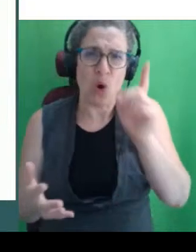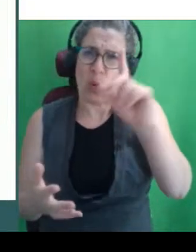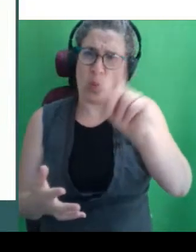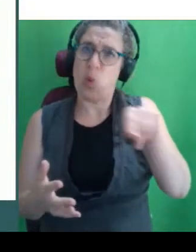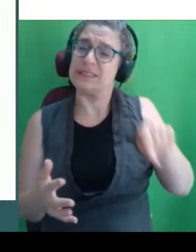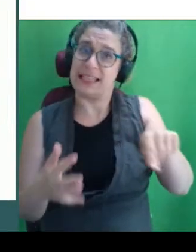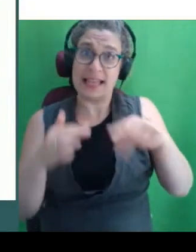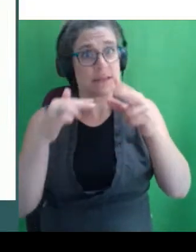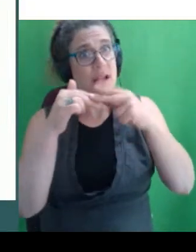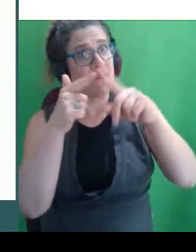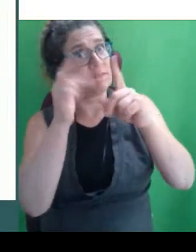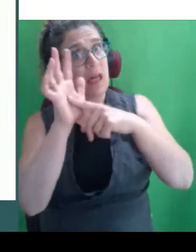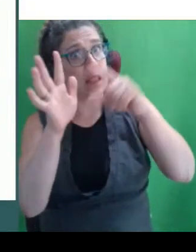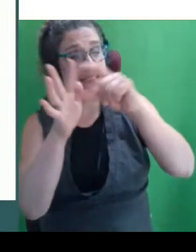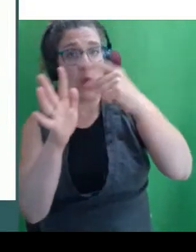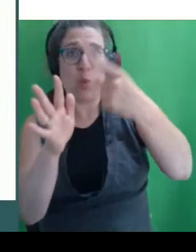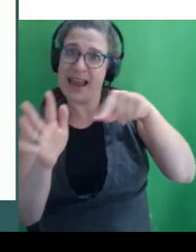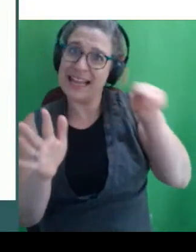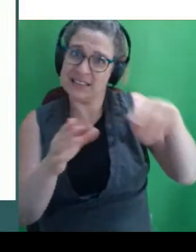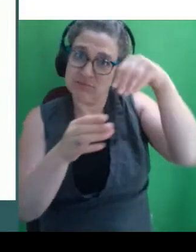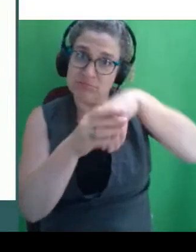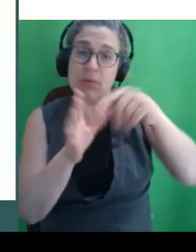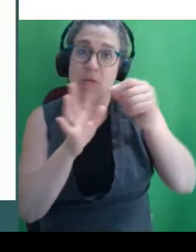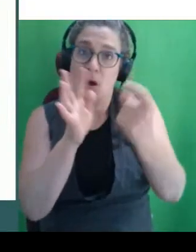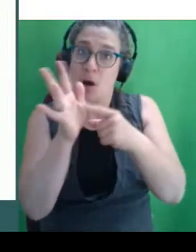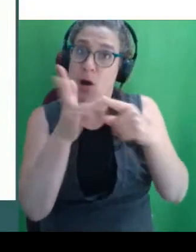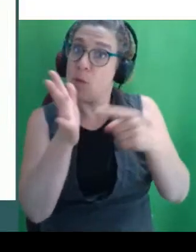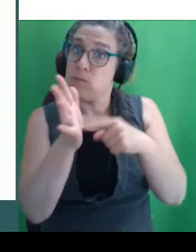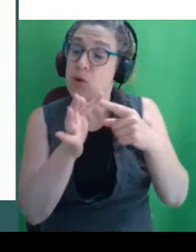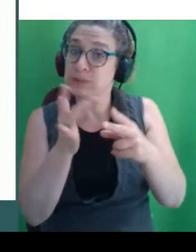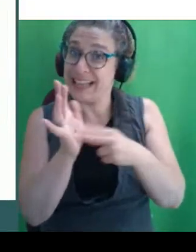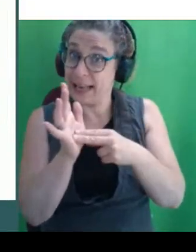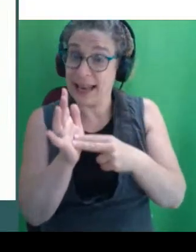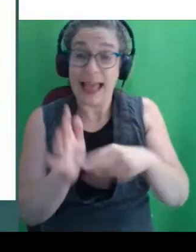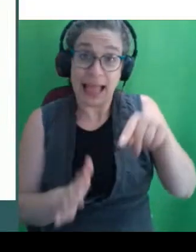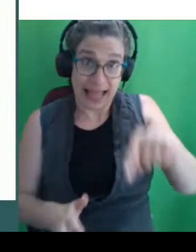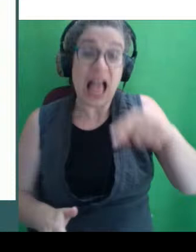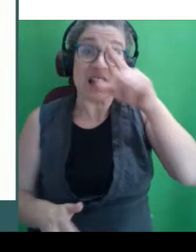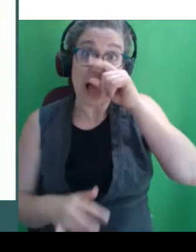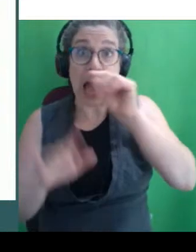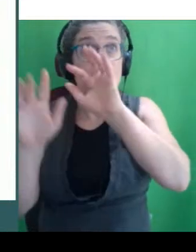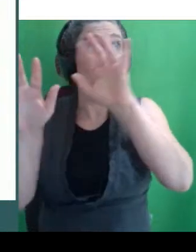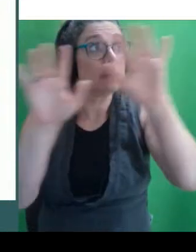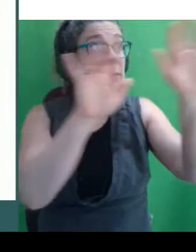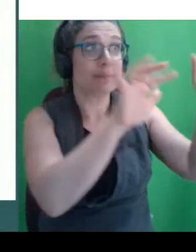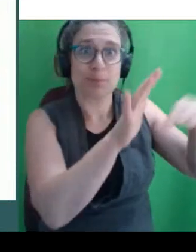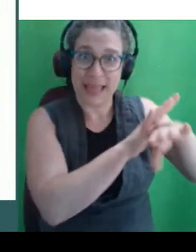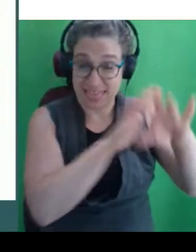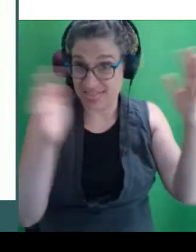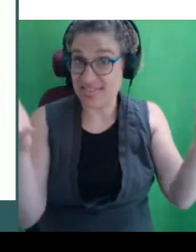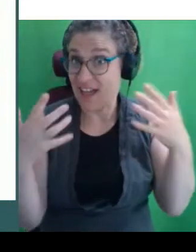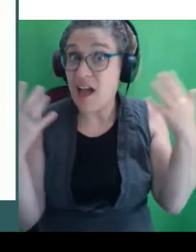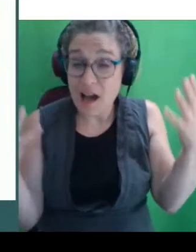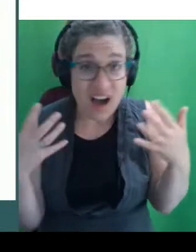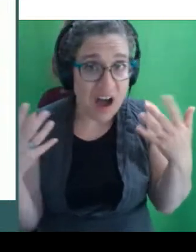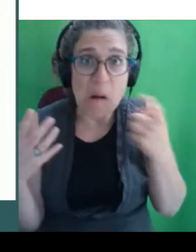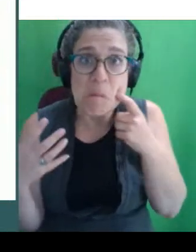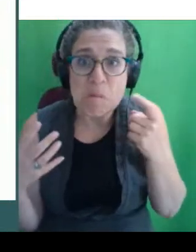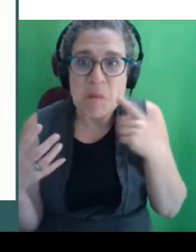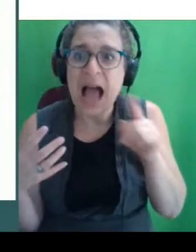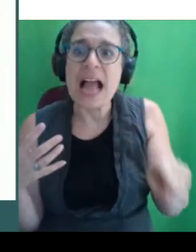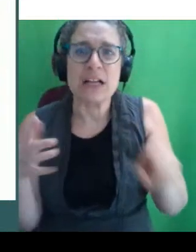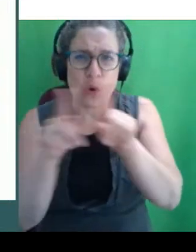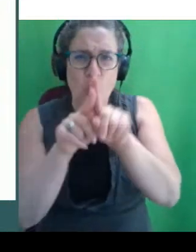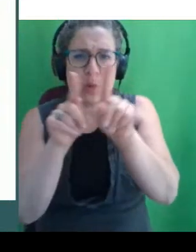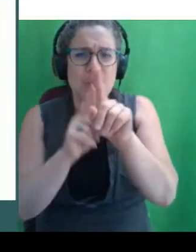Well, we know that it can readily become airborne, and it's very, very small. It's a